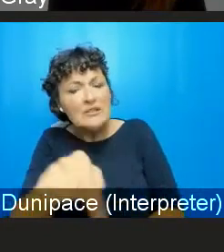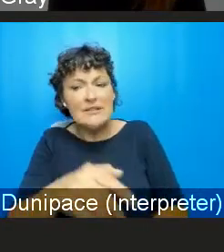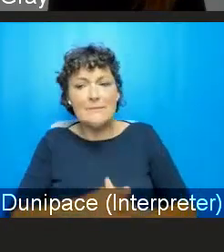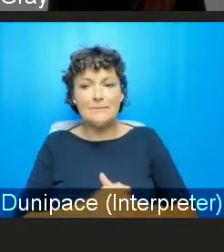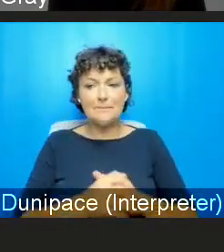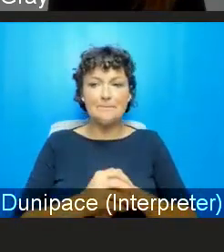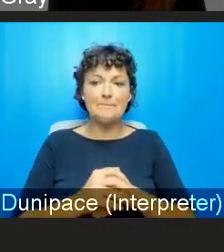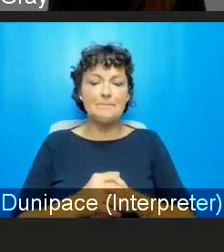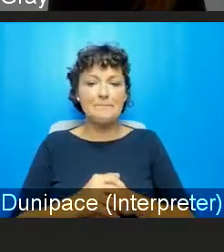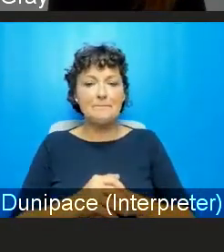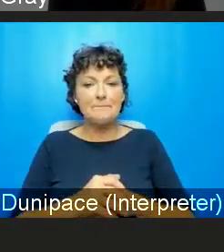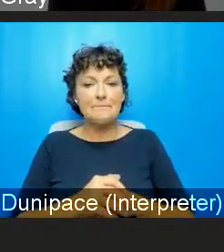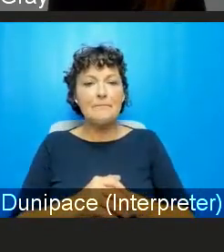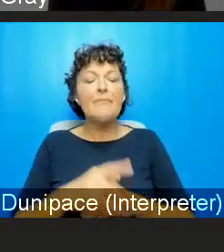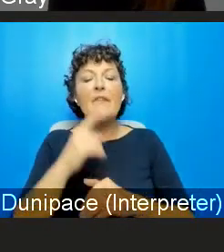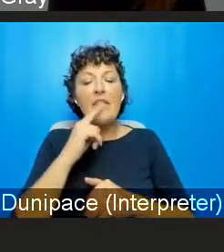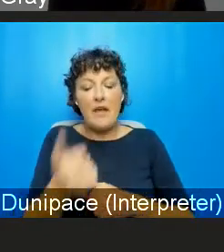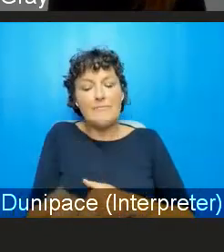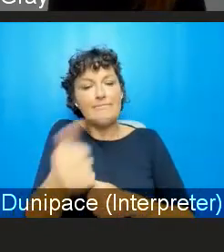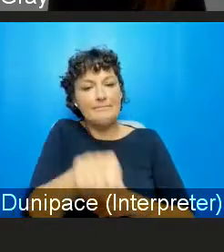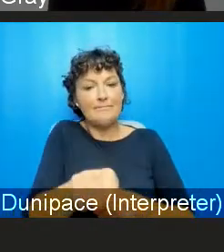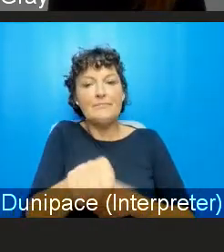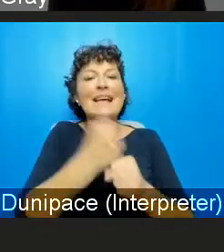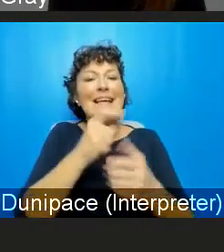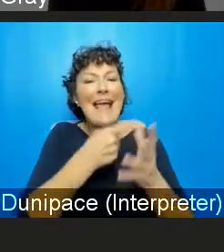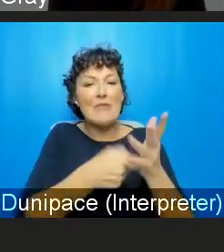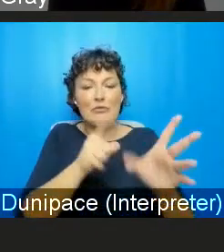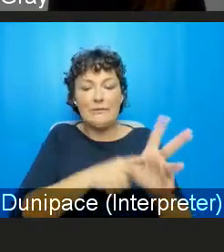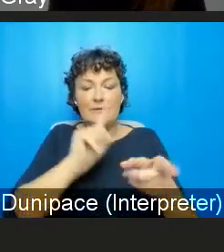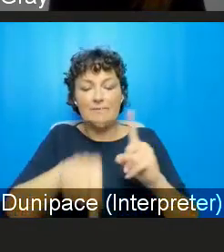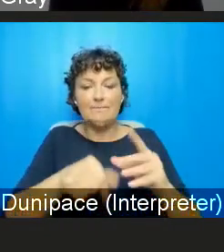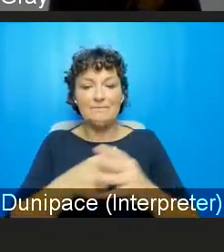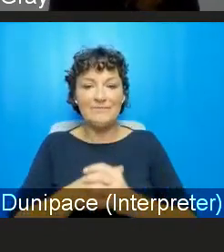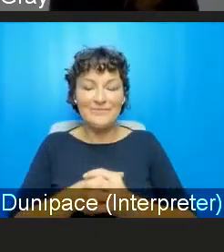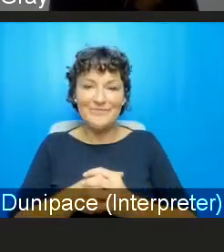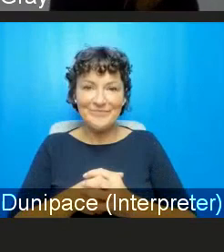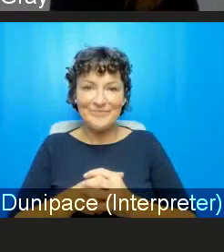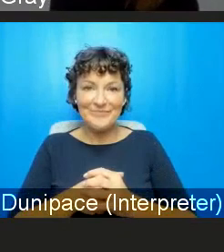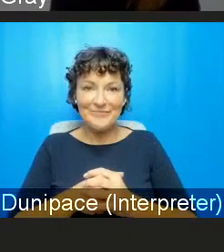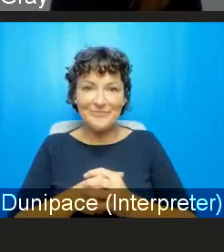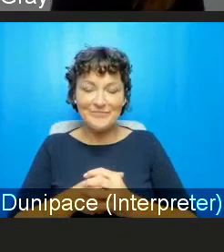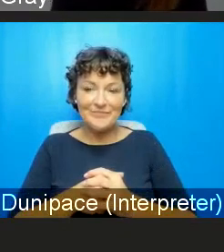that one, and then I will come to Gary next.